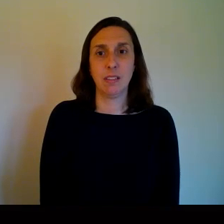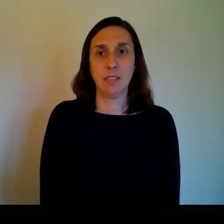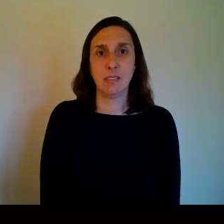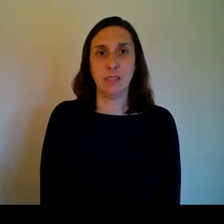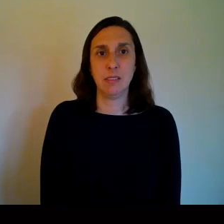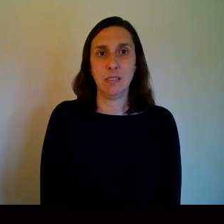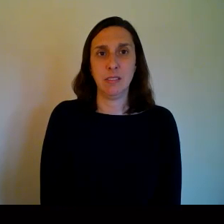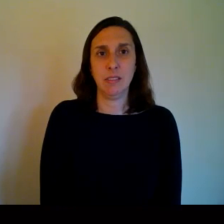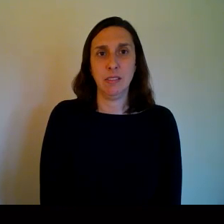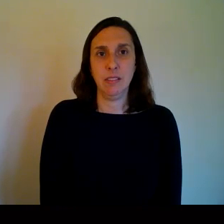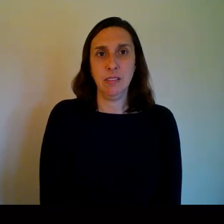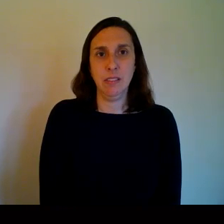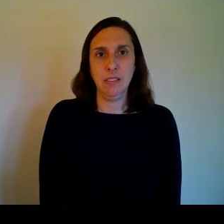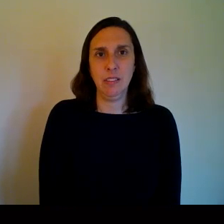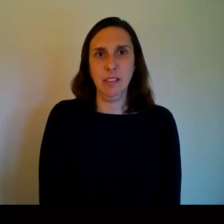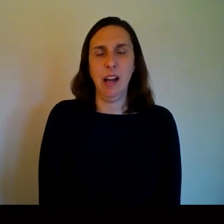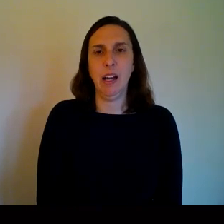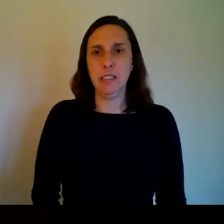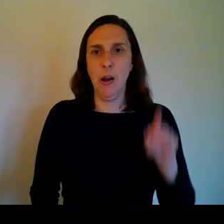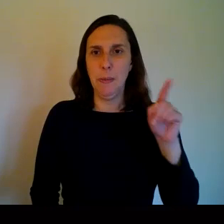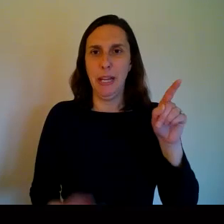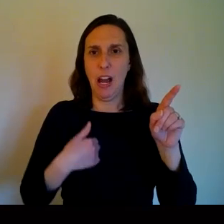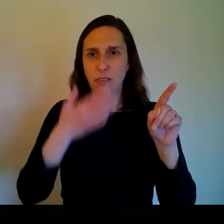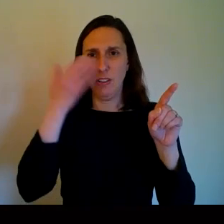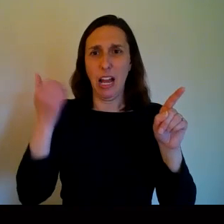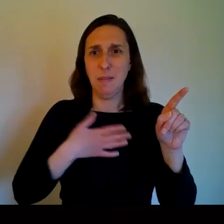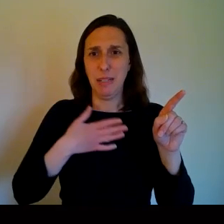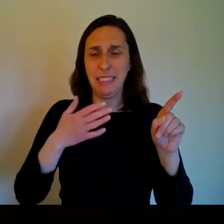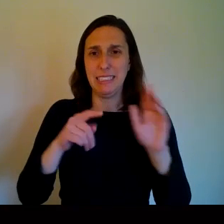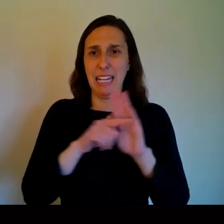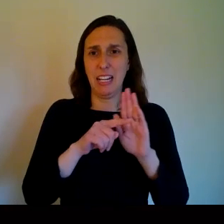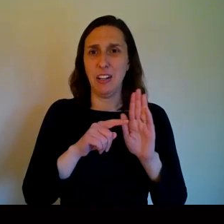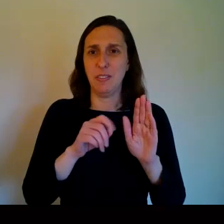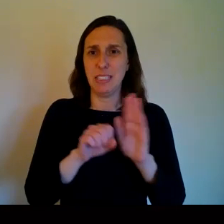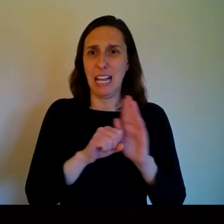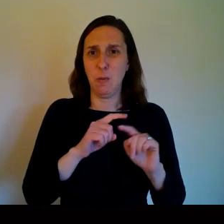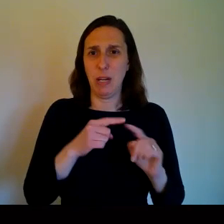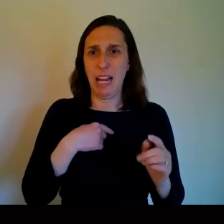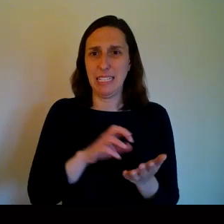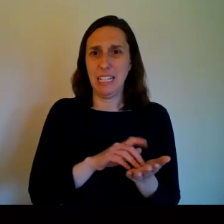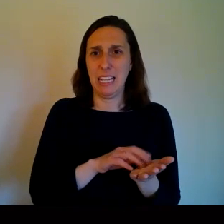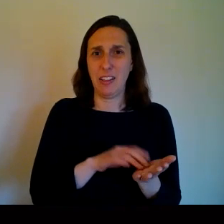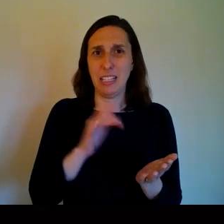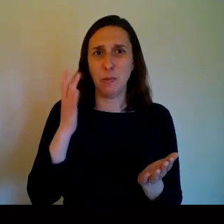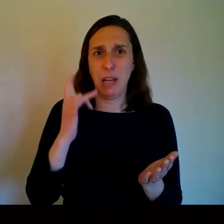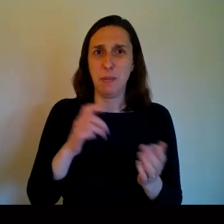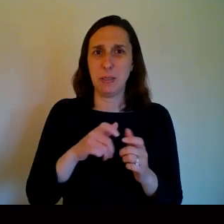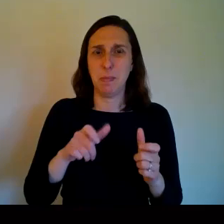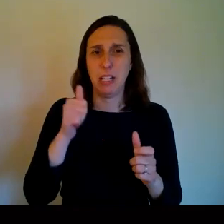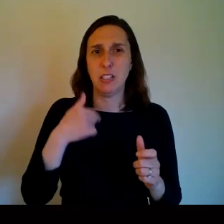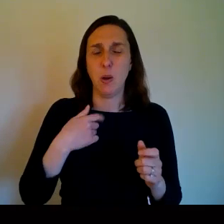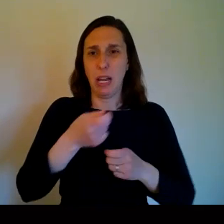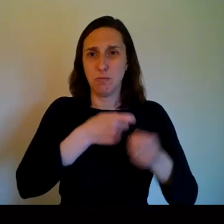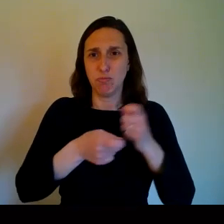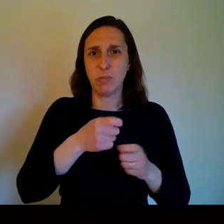was I put in here, I forgot my negative sign, and I put it in the calculator, and that's why it came up higher. So I went back in and I put